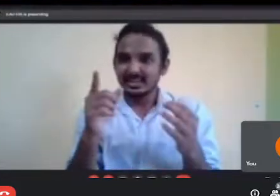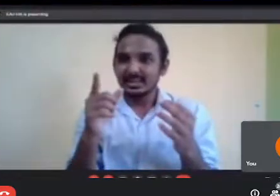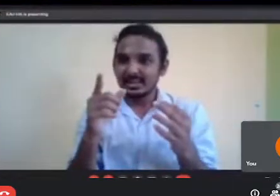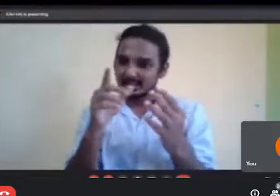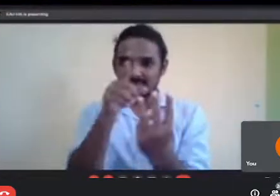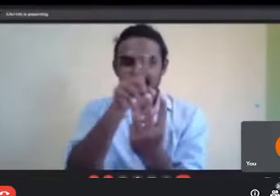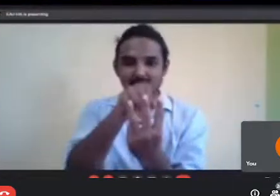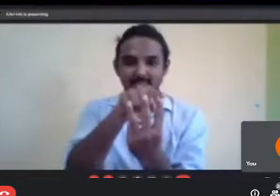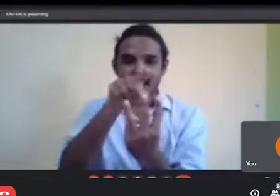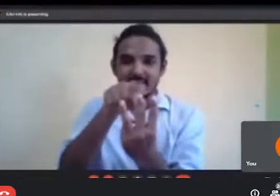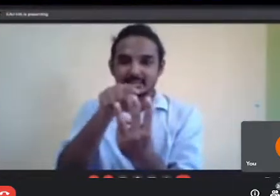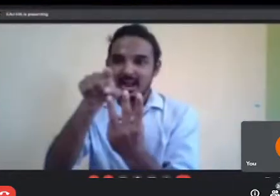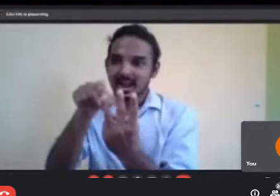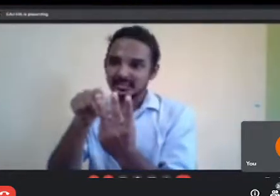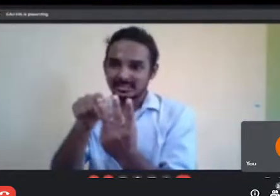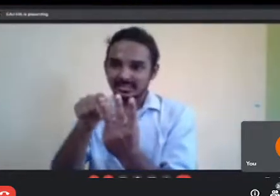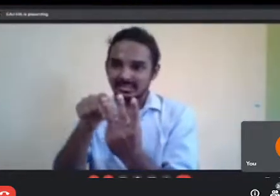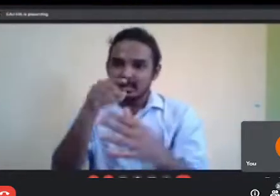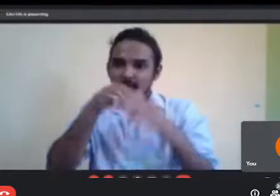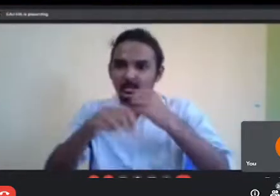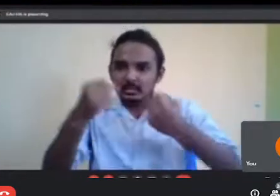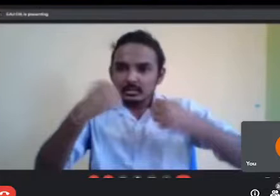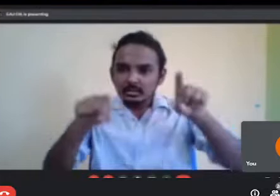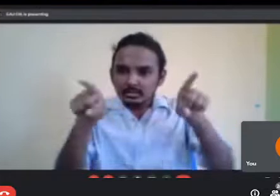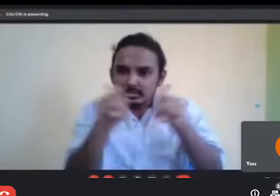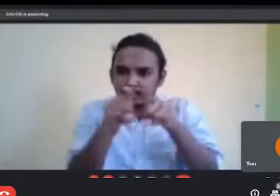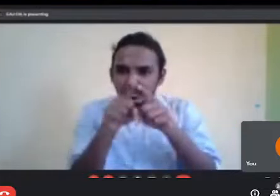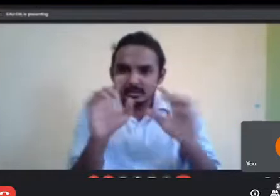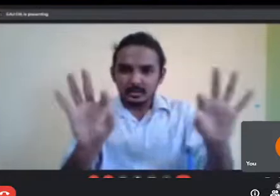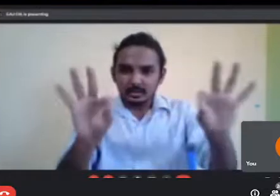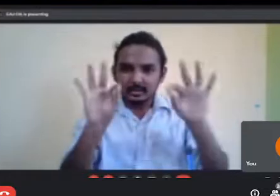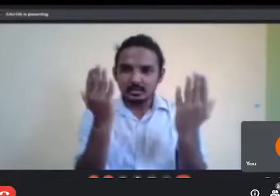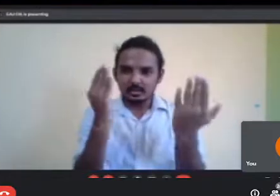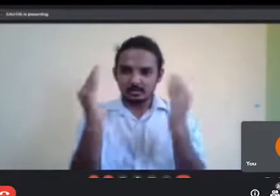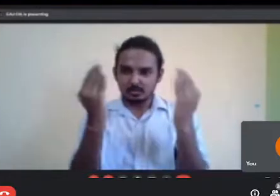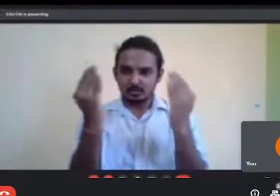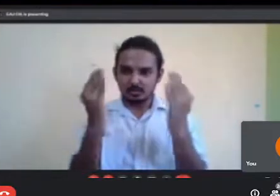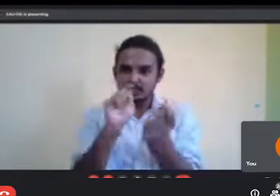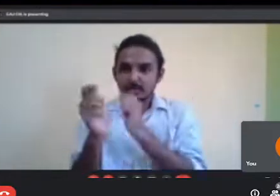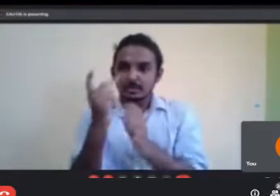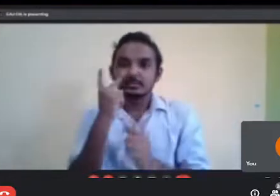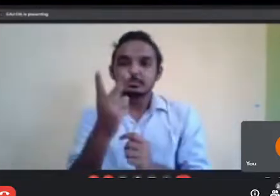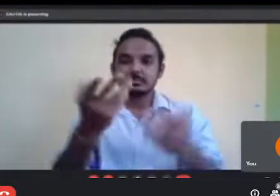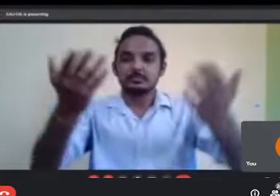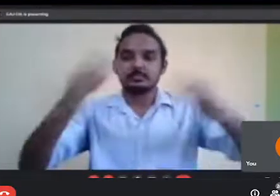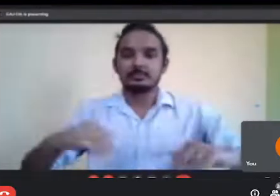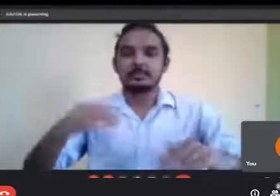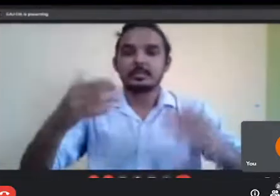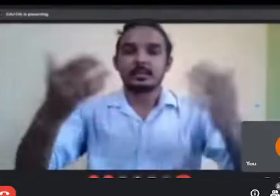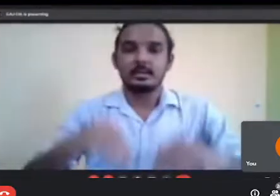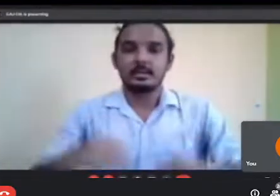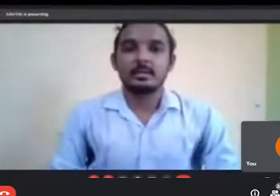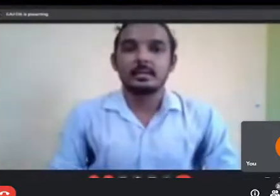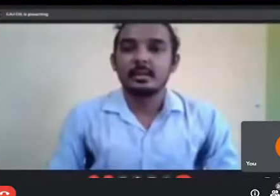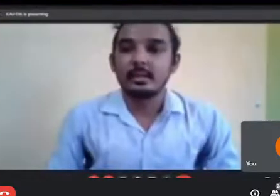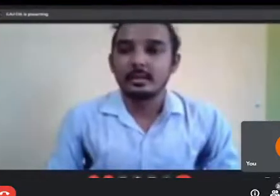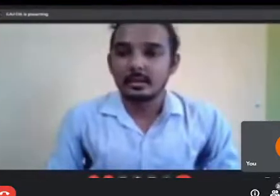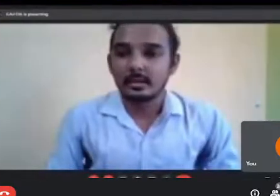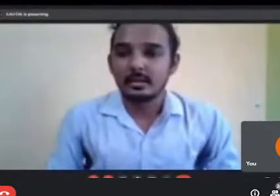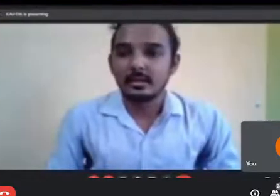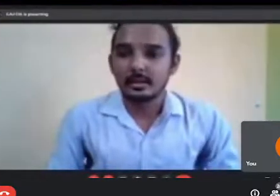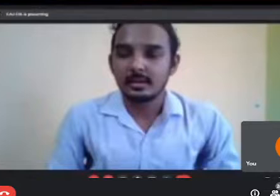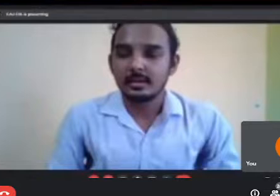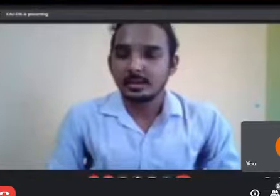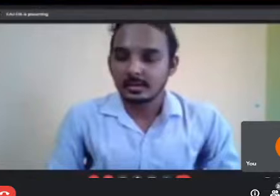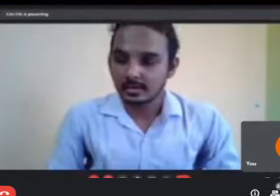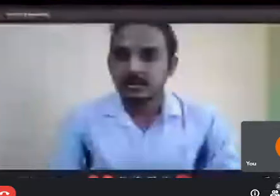6 reading activities and writing activities in the same kind of a method. There was a pre-test, then there was a first post-test and the second